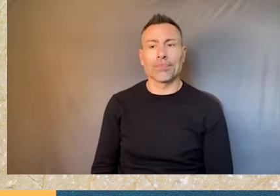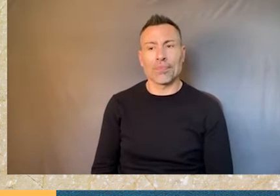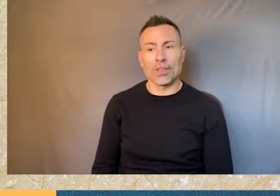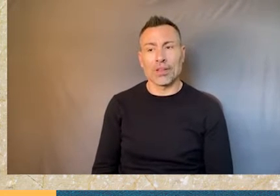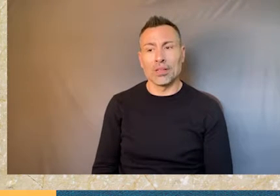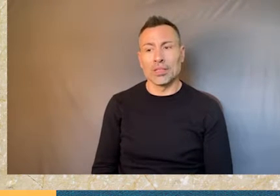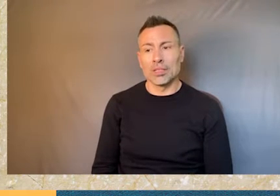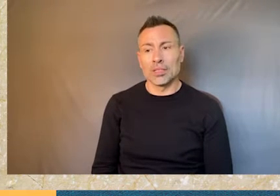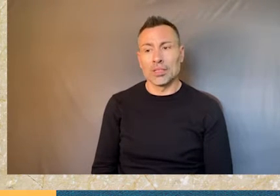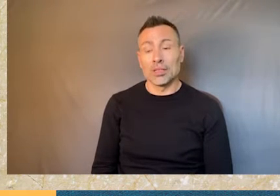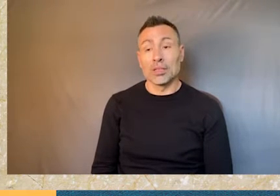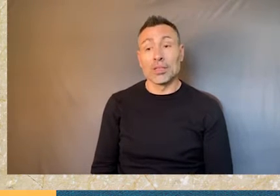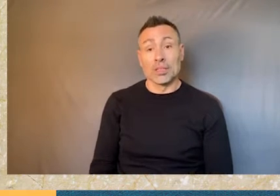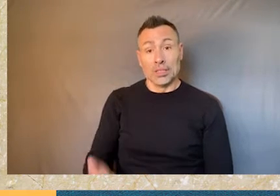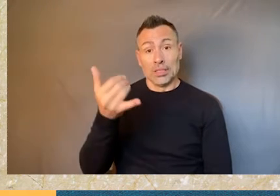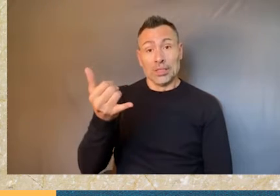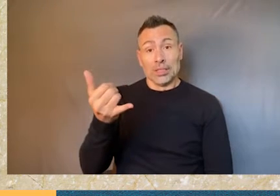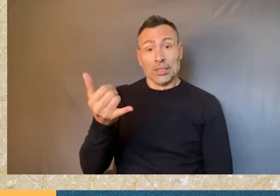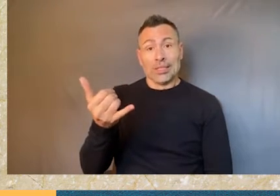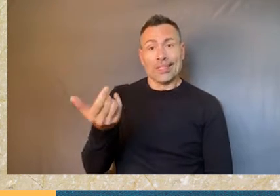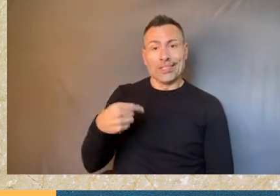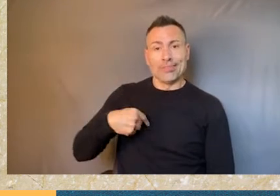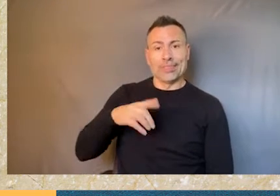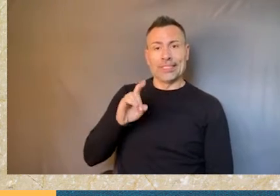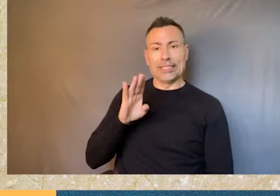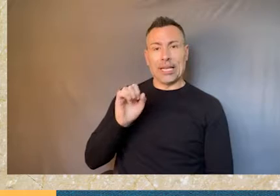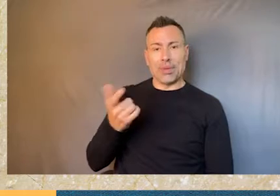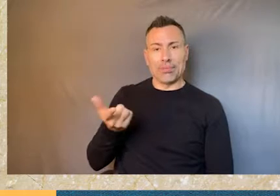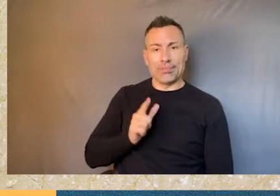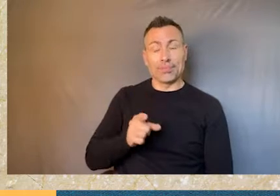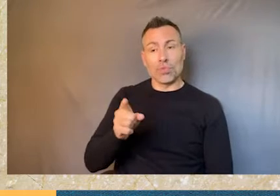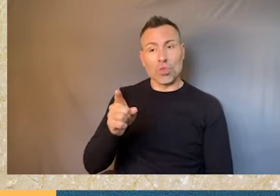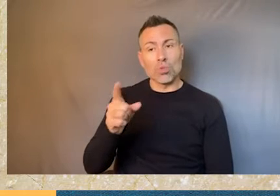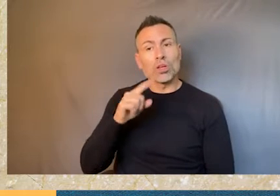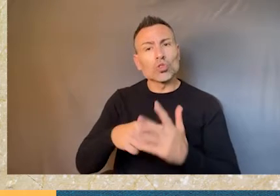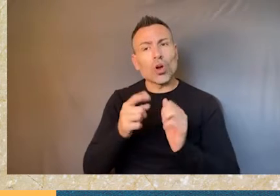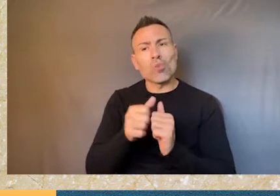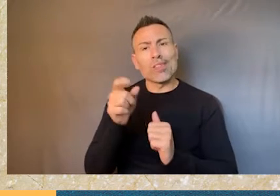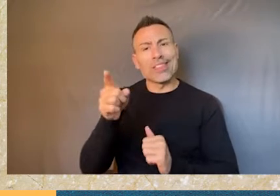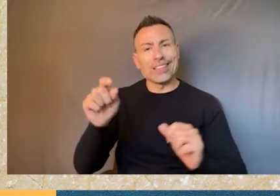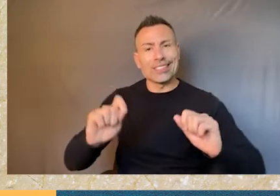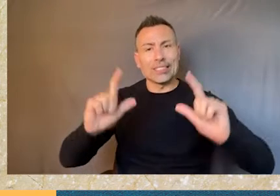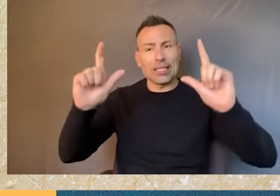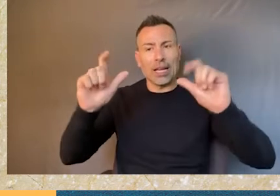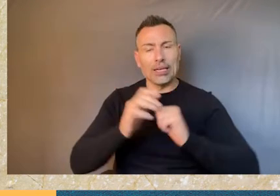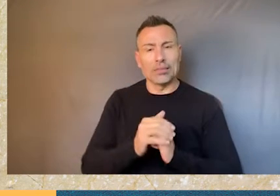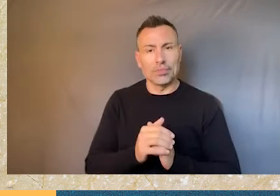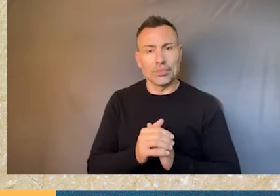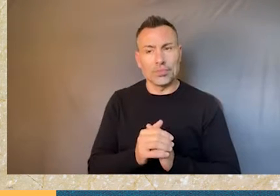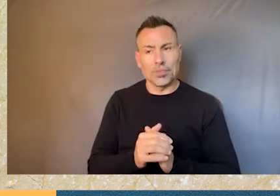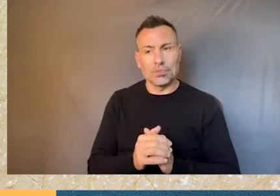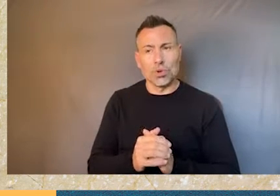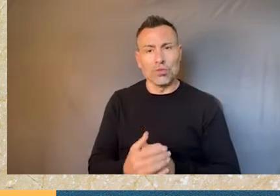Okay, so we're going to start with the slide that you're now seeing on the screen, and we're going to look at the difference